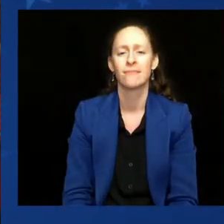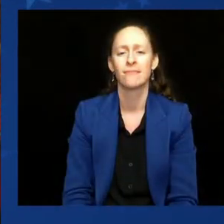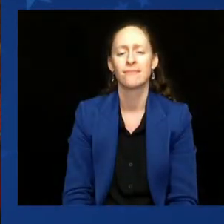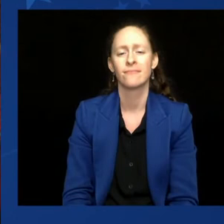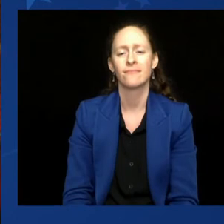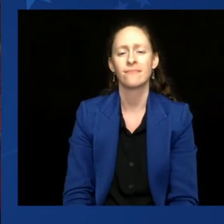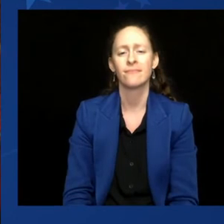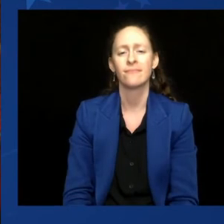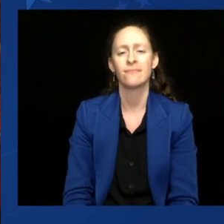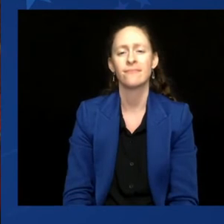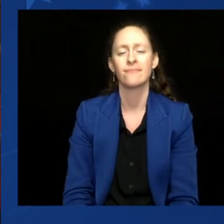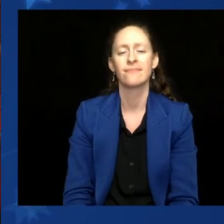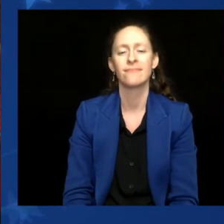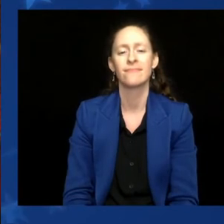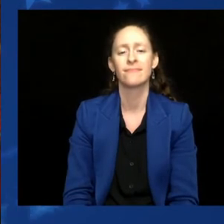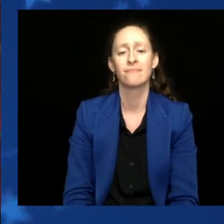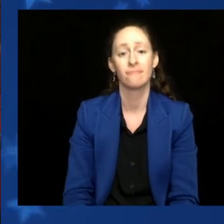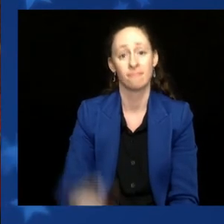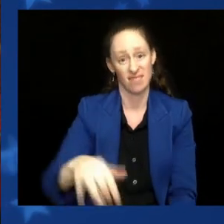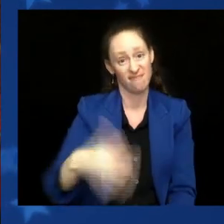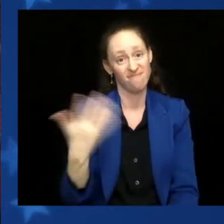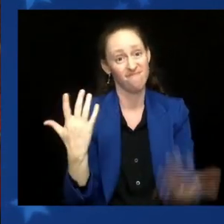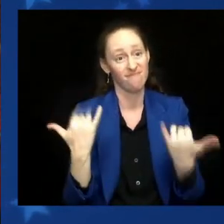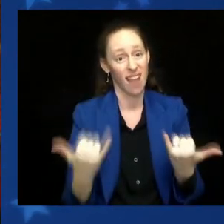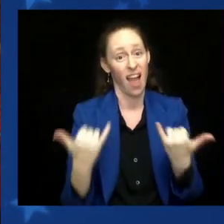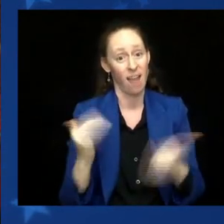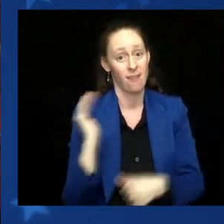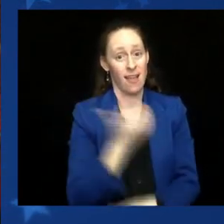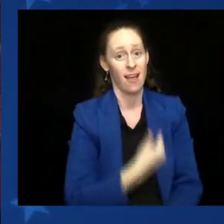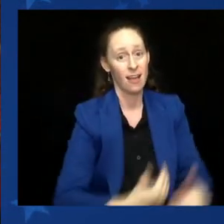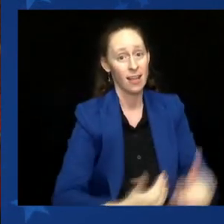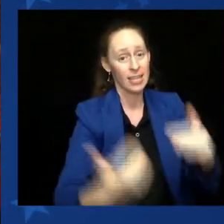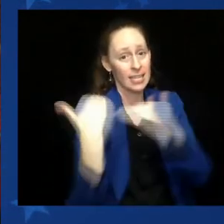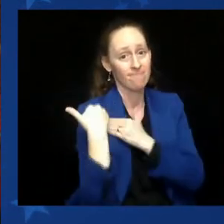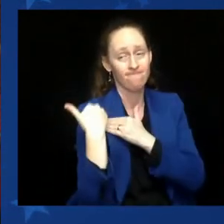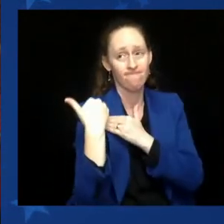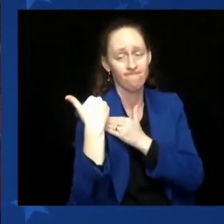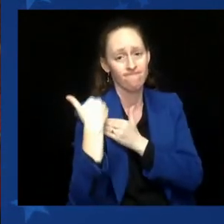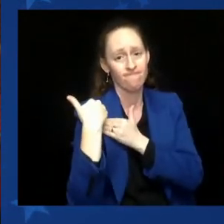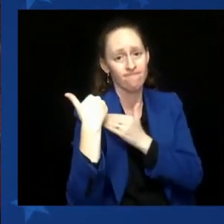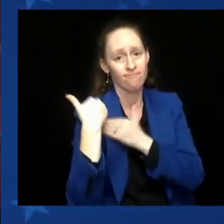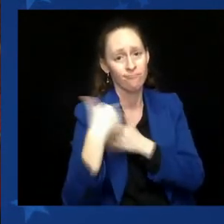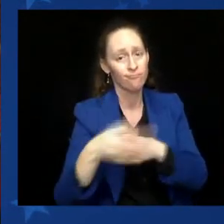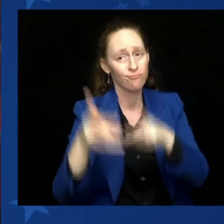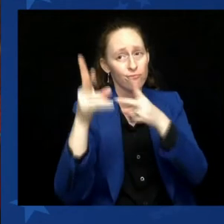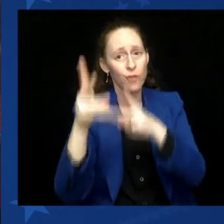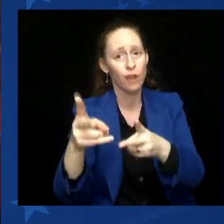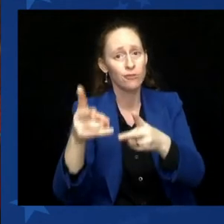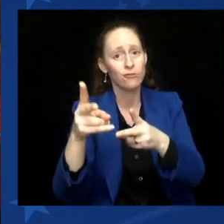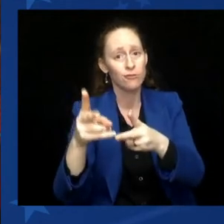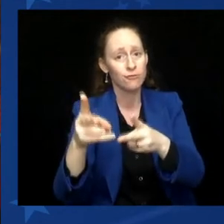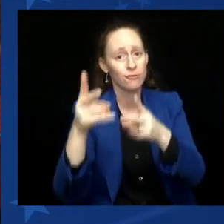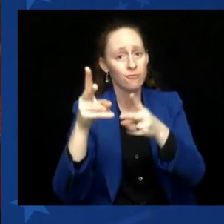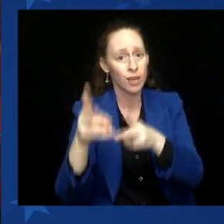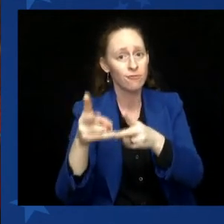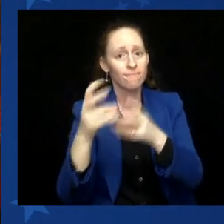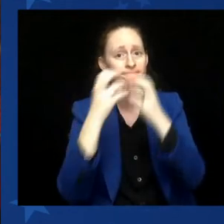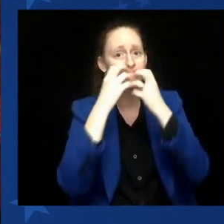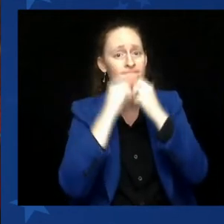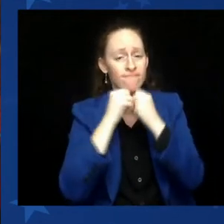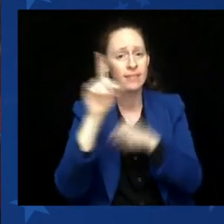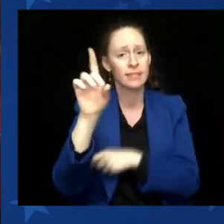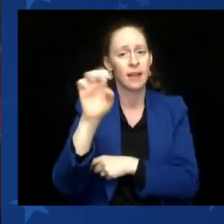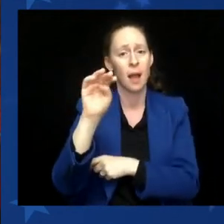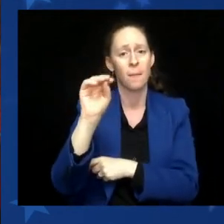preserved in we, the people's habits of the heart, in our character, optimism that is